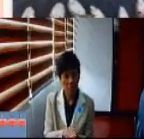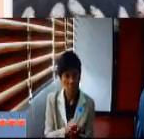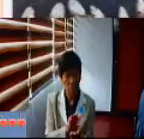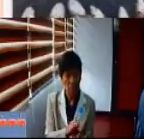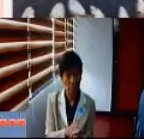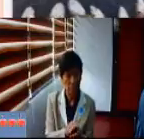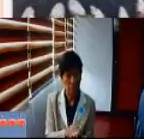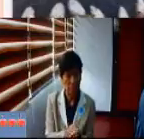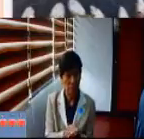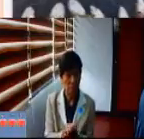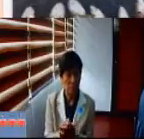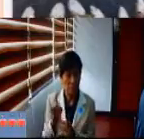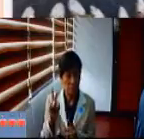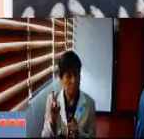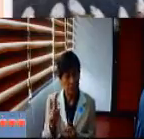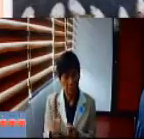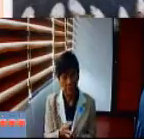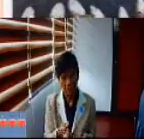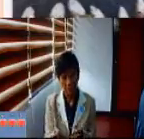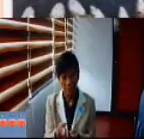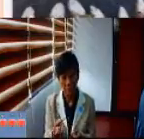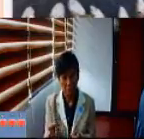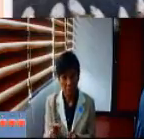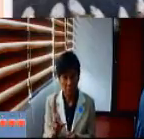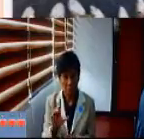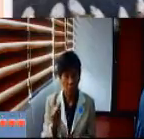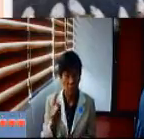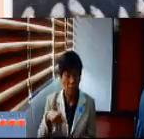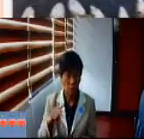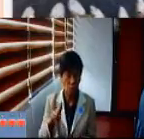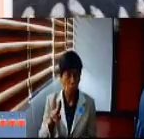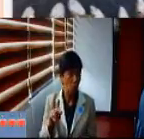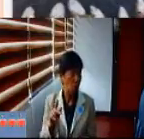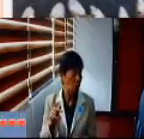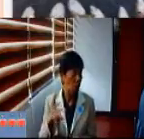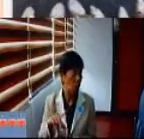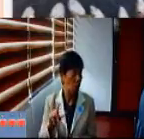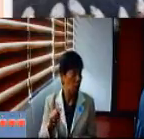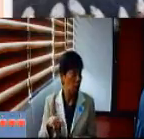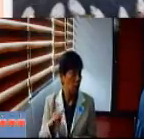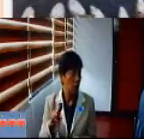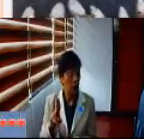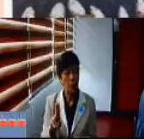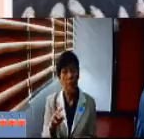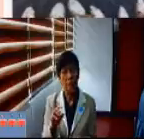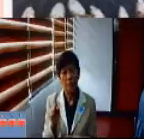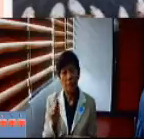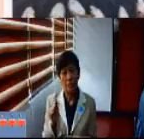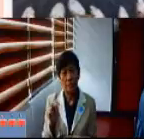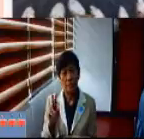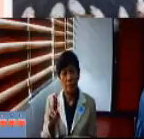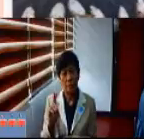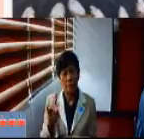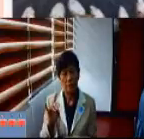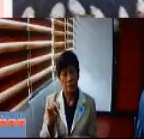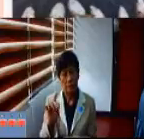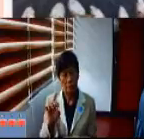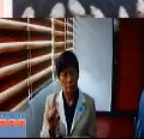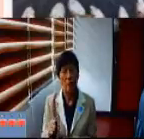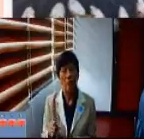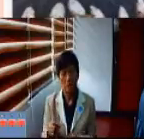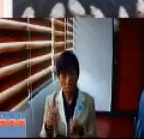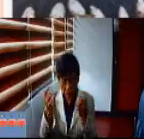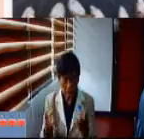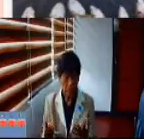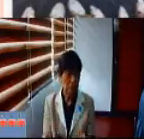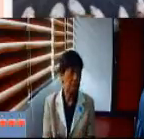demersal fishes, ito yung mga lapu-lapu. Yung mga small pelagic fishes, ito po yung mga sardines and galunggong. Lahat po yan on the declining trend. Kaya po